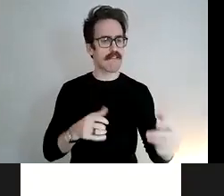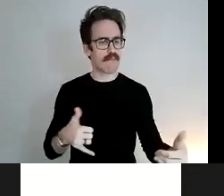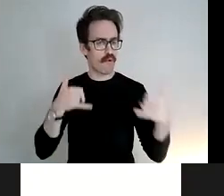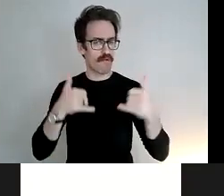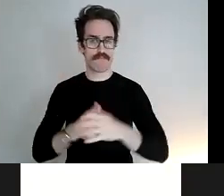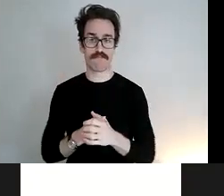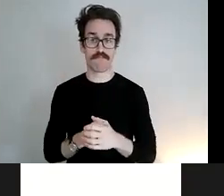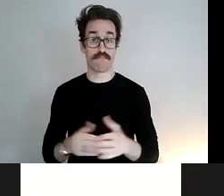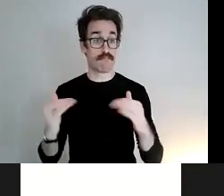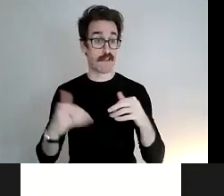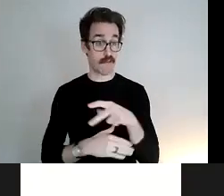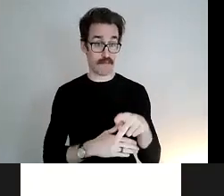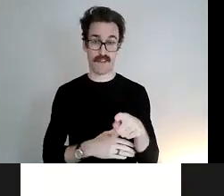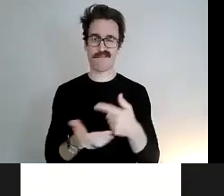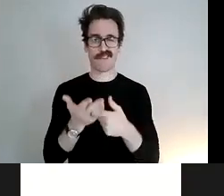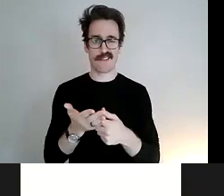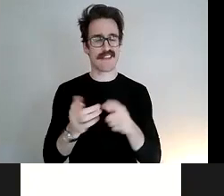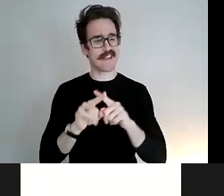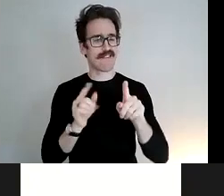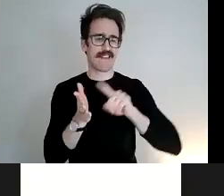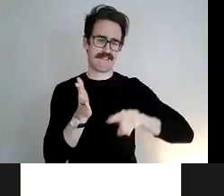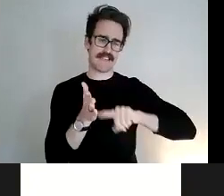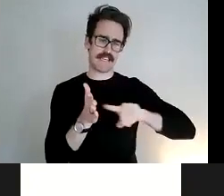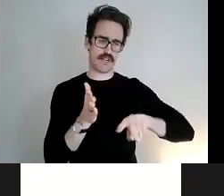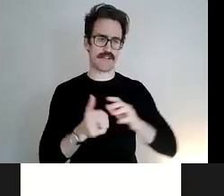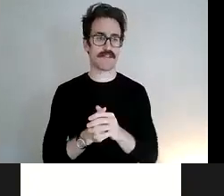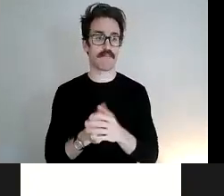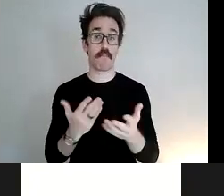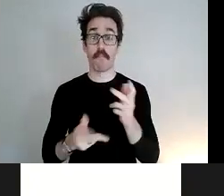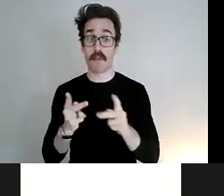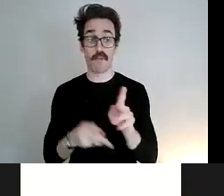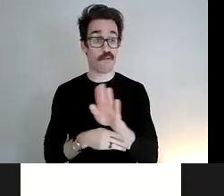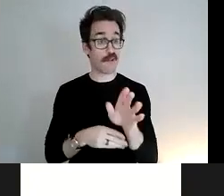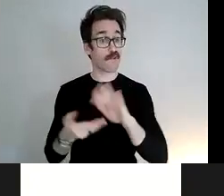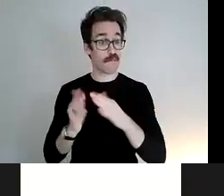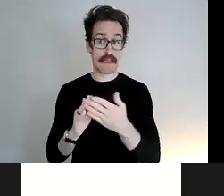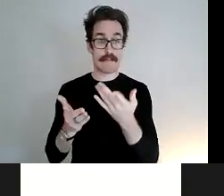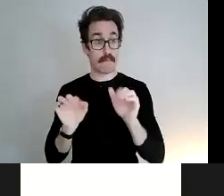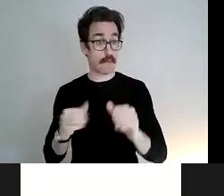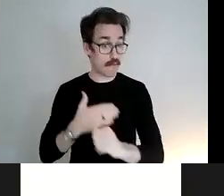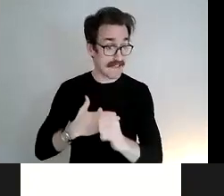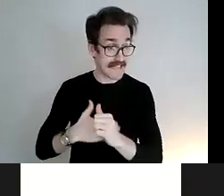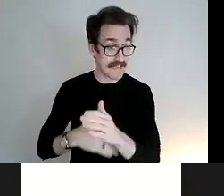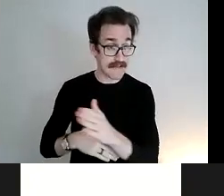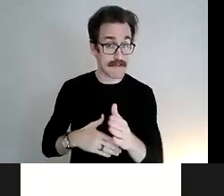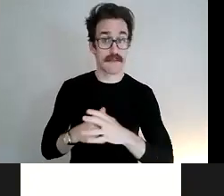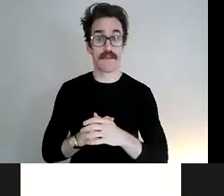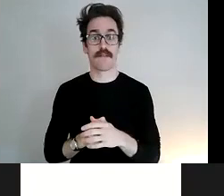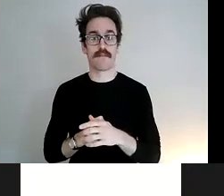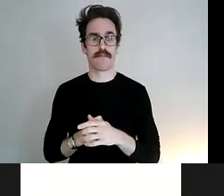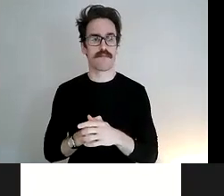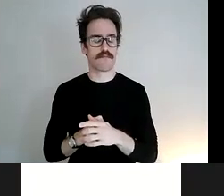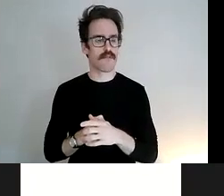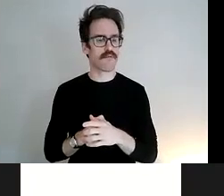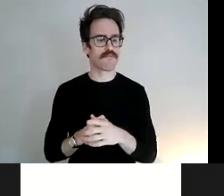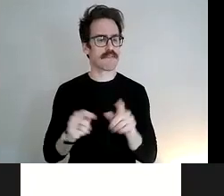the investigations we conduct for people who may be at risk in the community. So the criteria for an investigation, for that